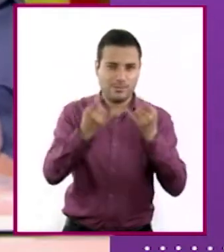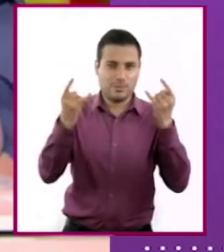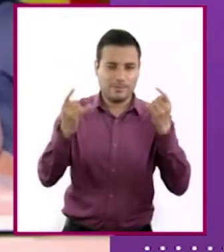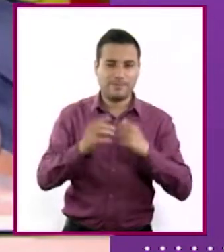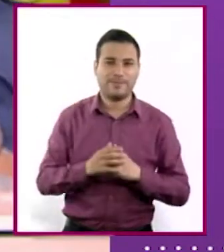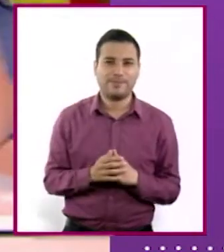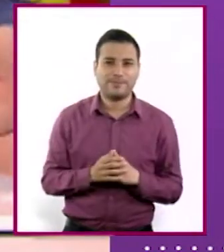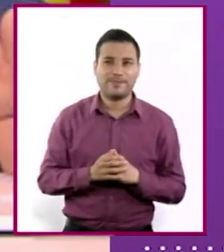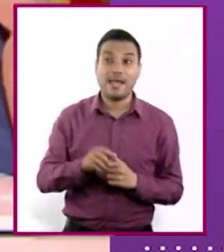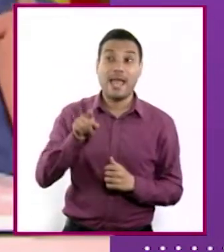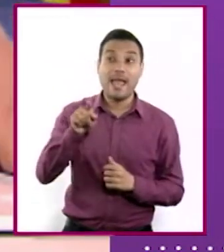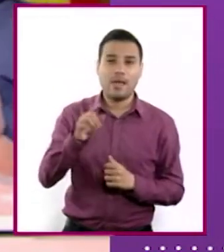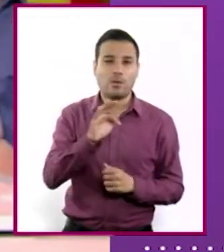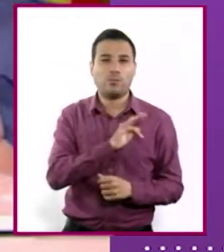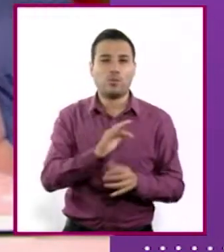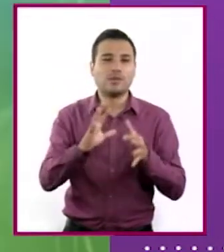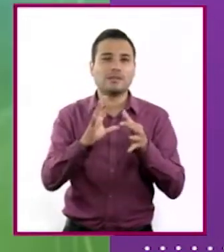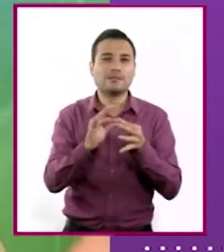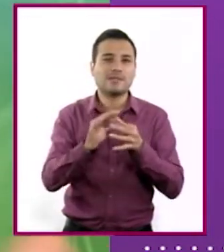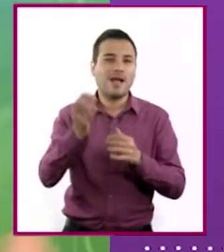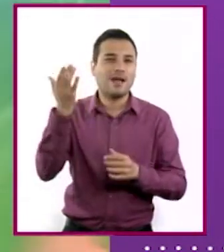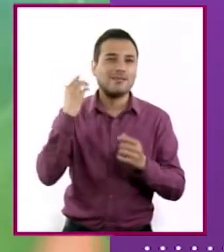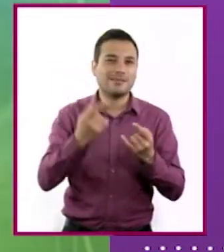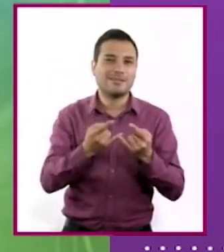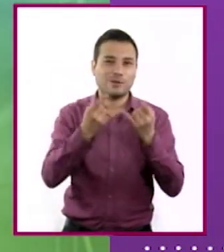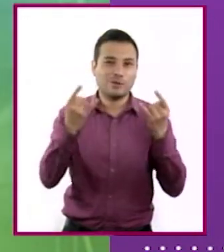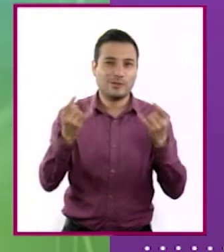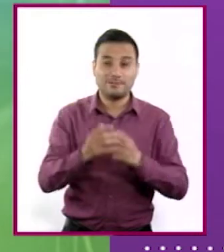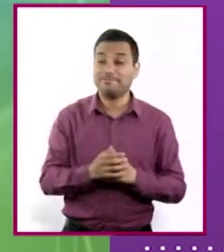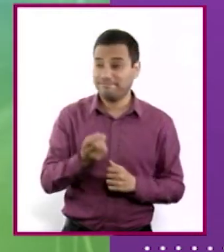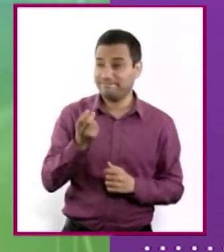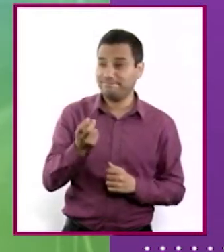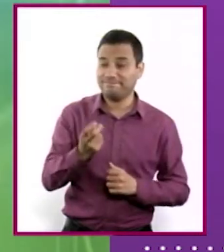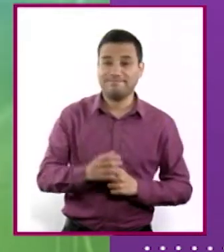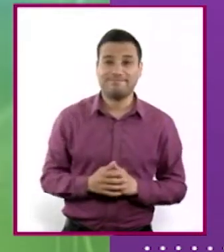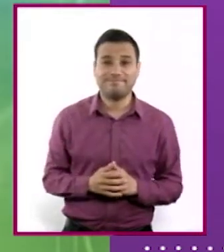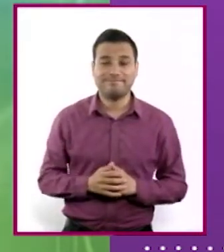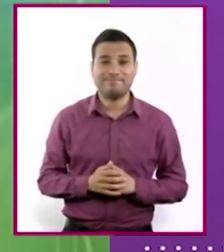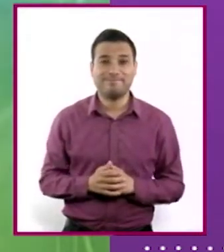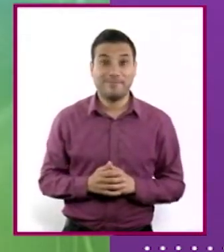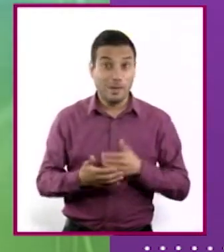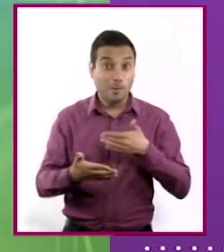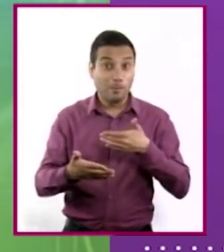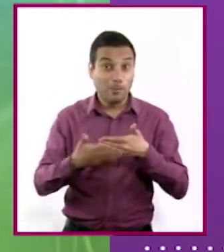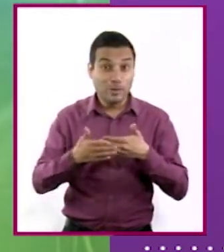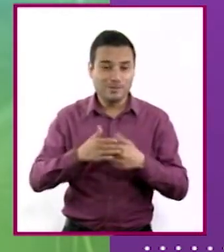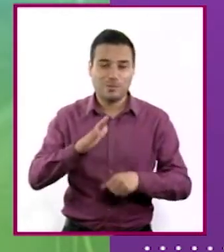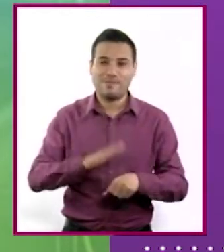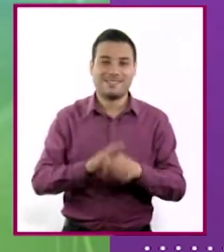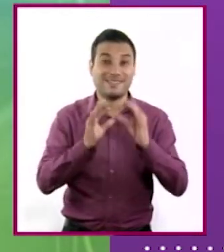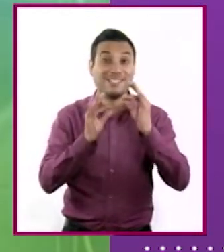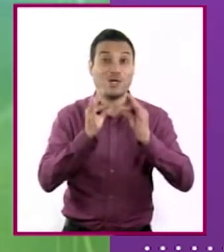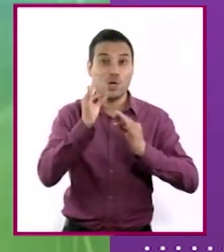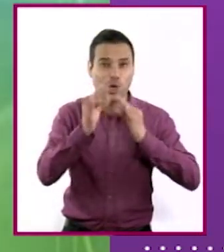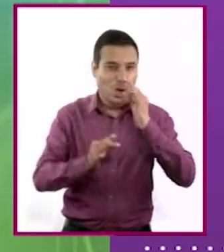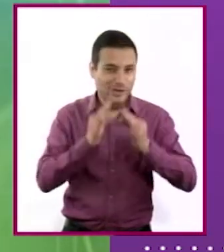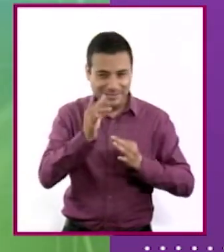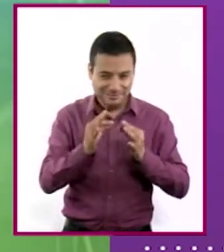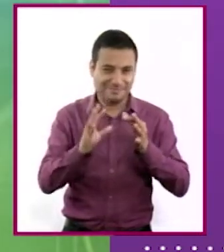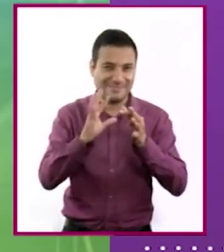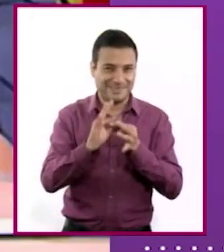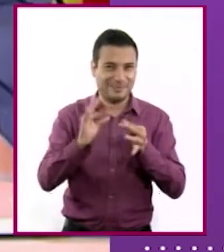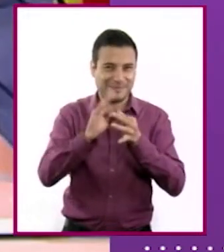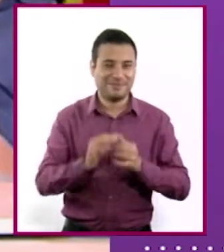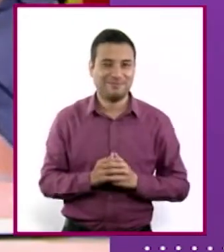Ask them to tell you about the past. That's right, Peque. We will have more news about this contest in the next few